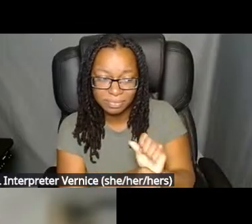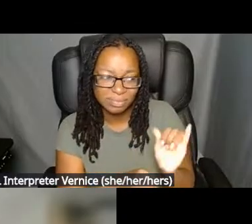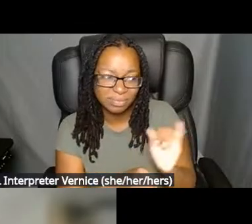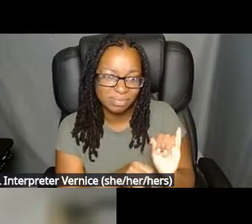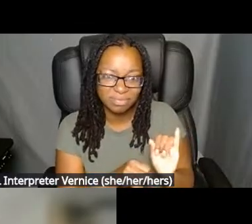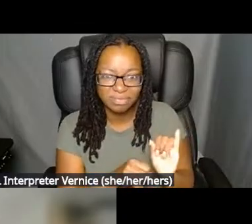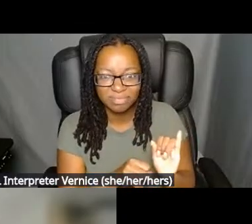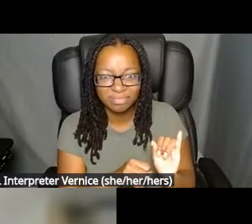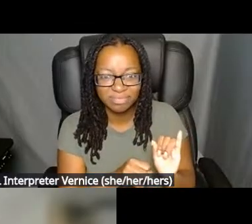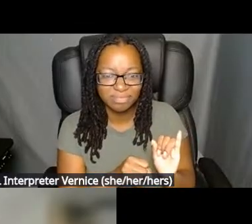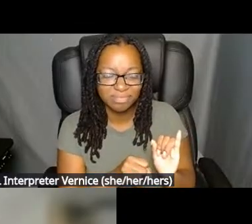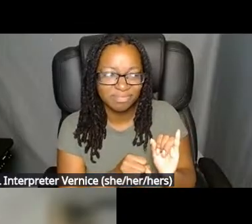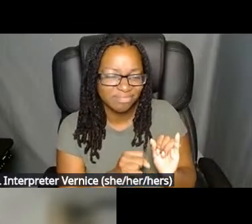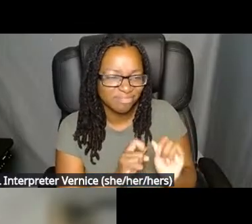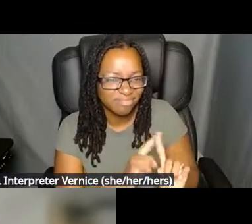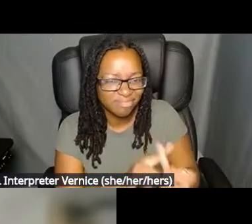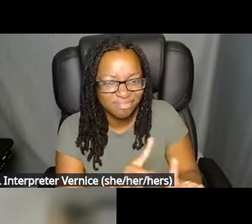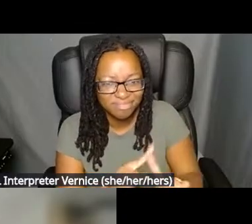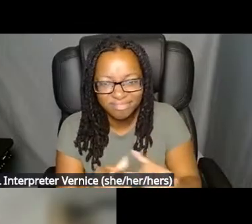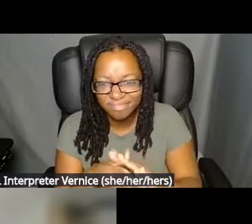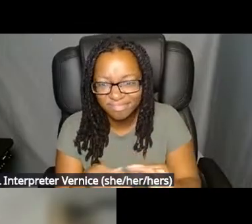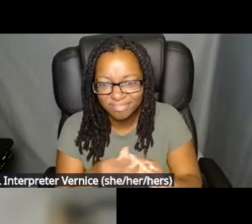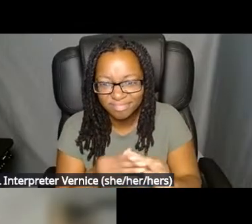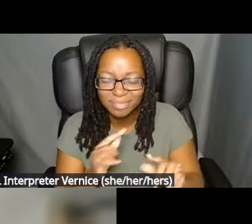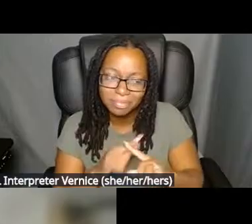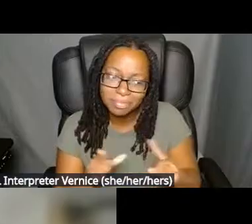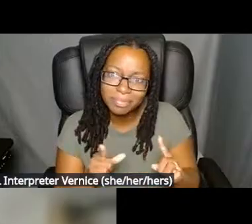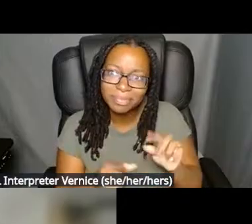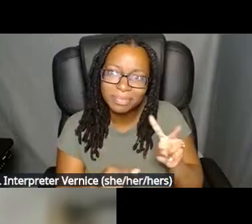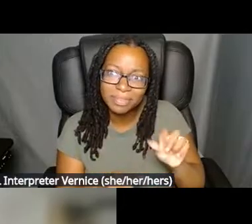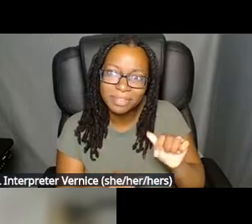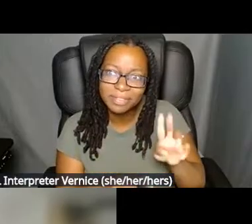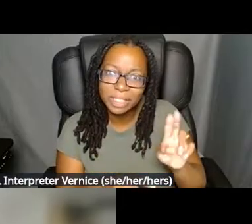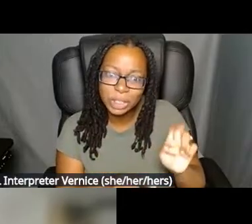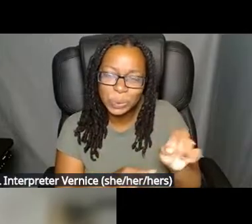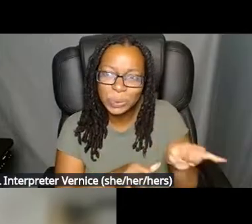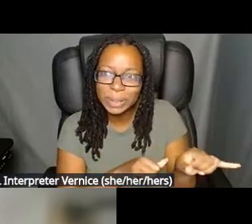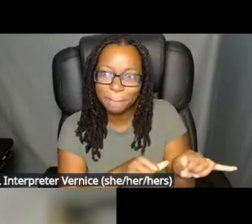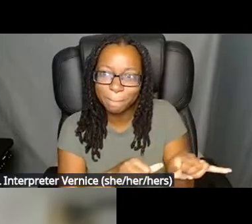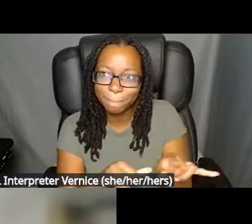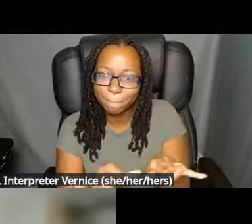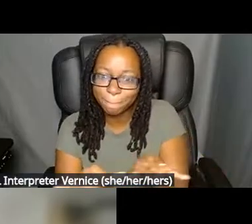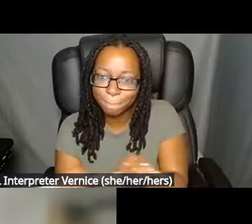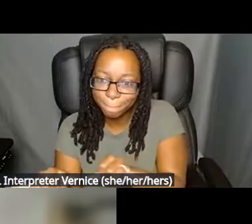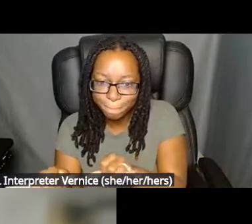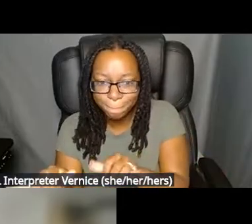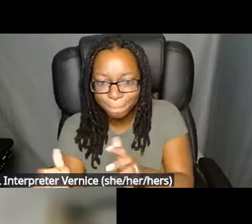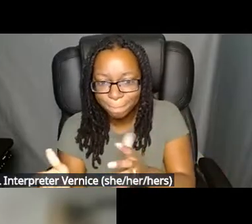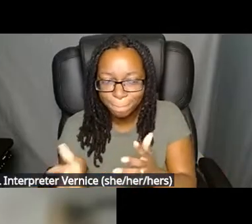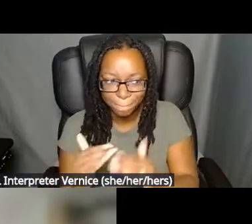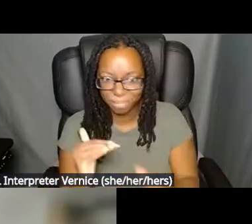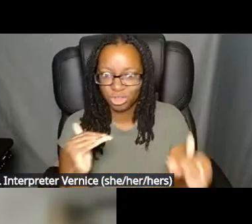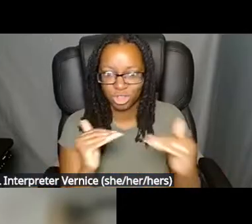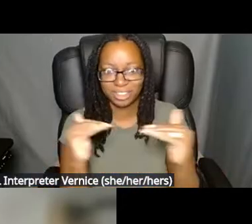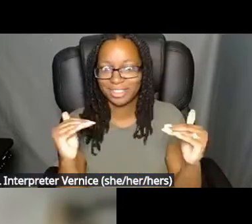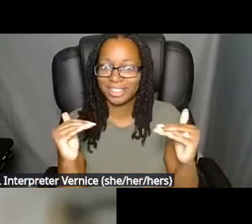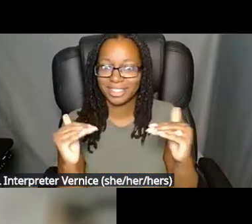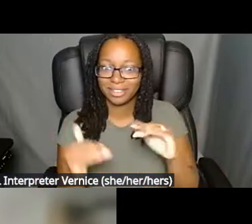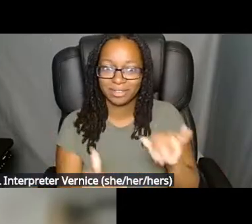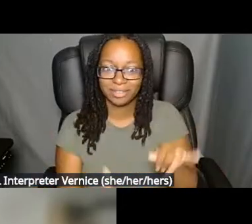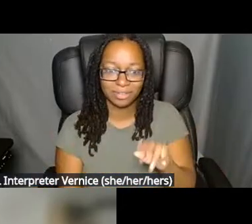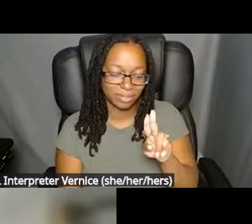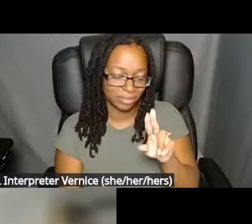around one shared value of just justice. And that's basically it. And that can turn